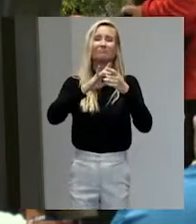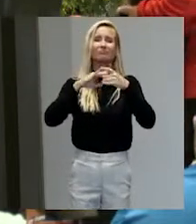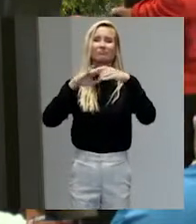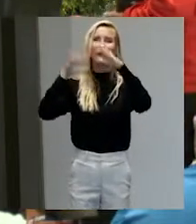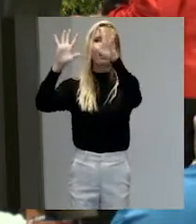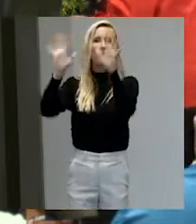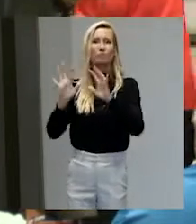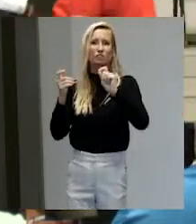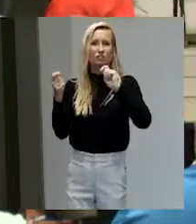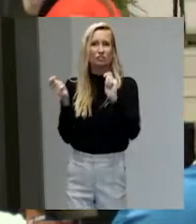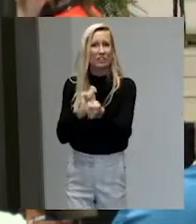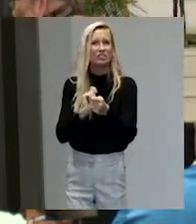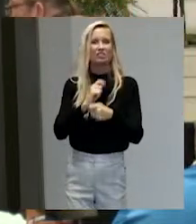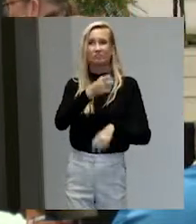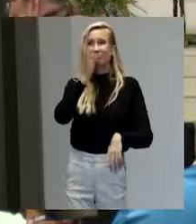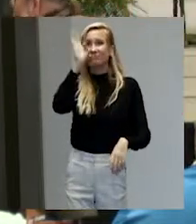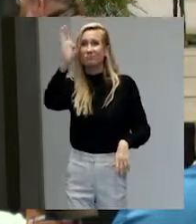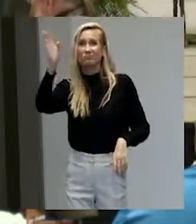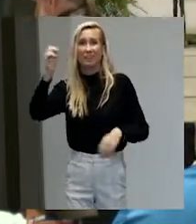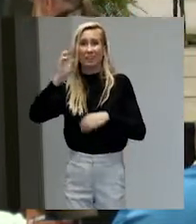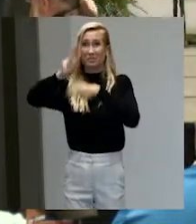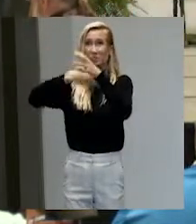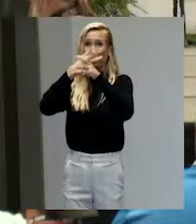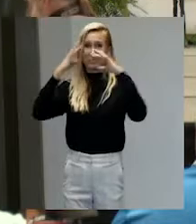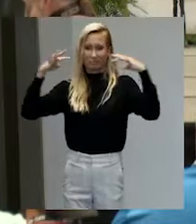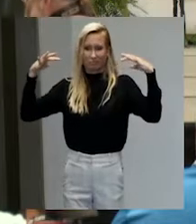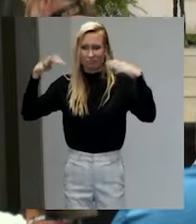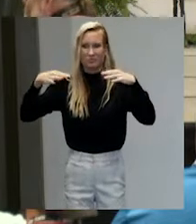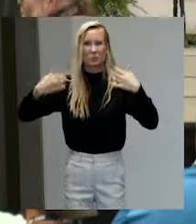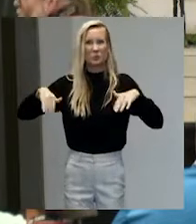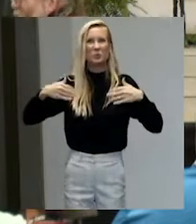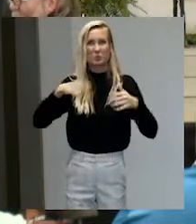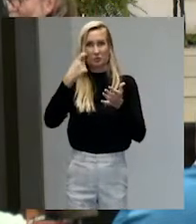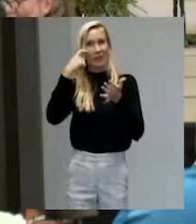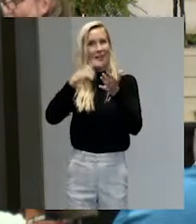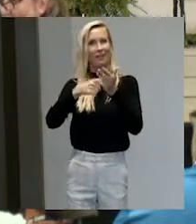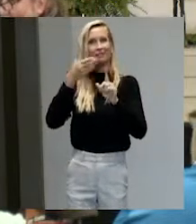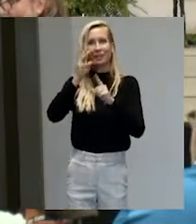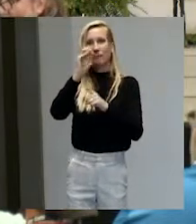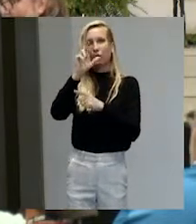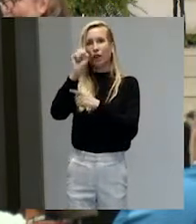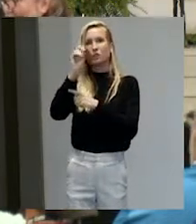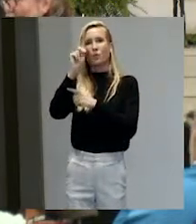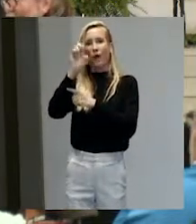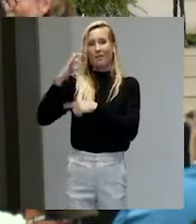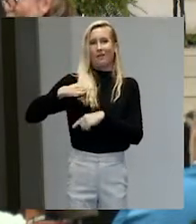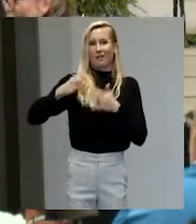a Mars One candidate. And then lastly, Andrew Duff.